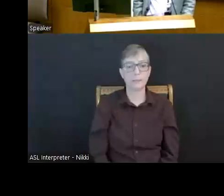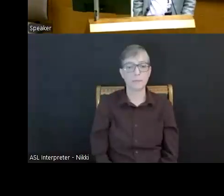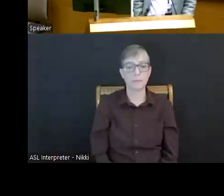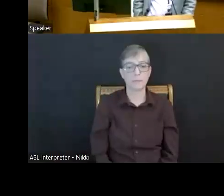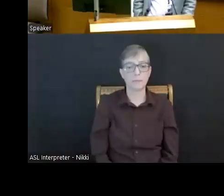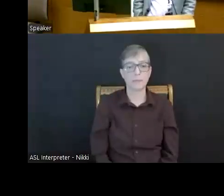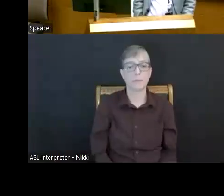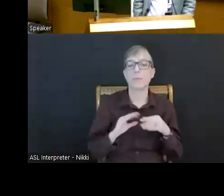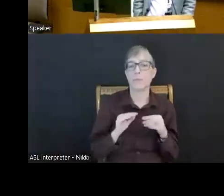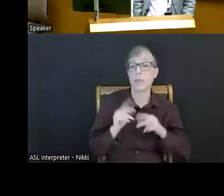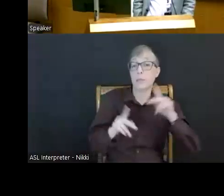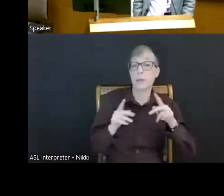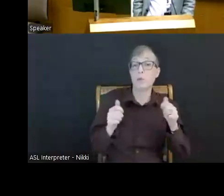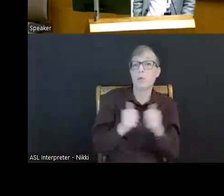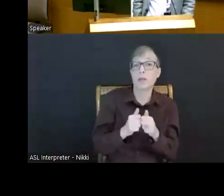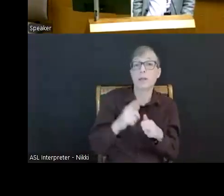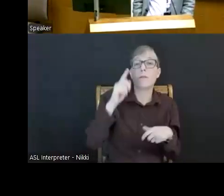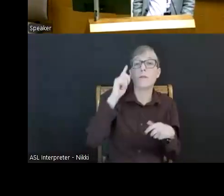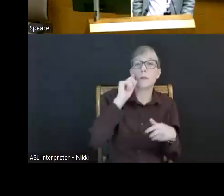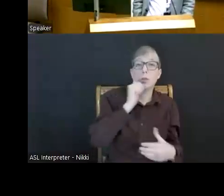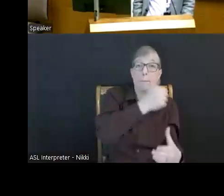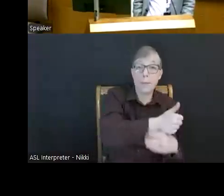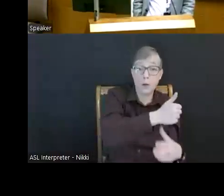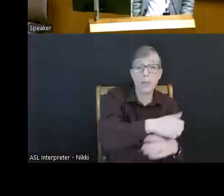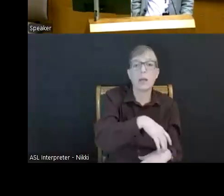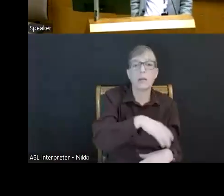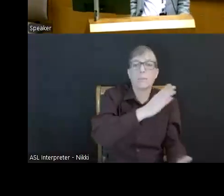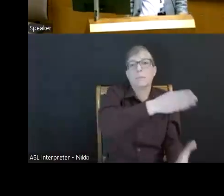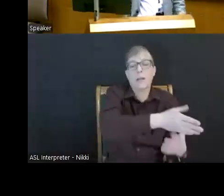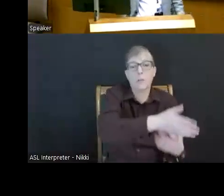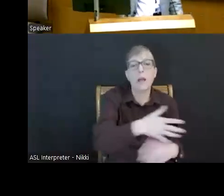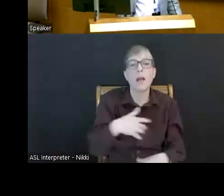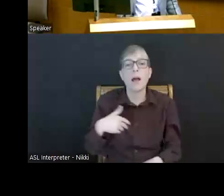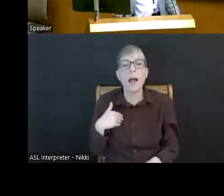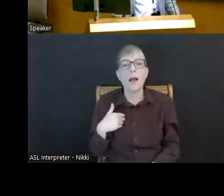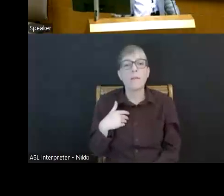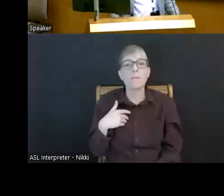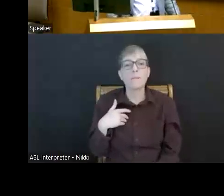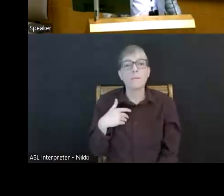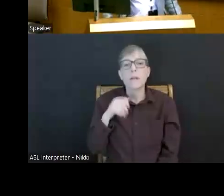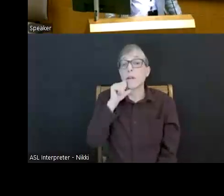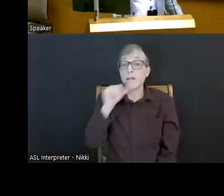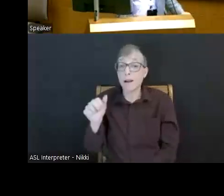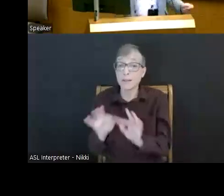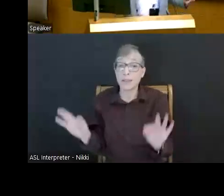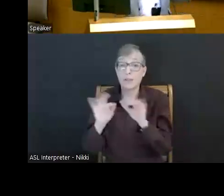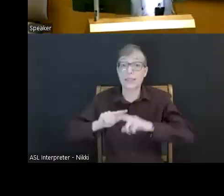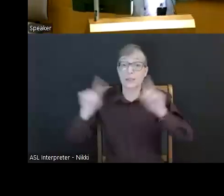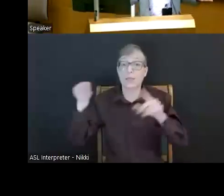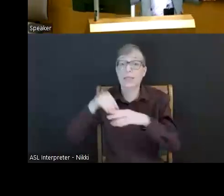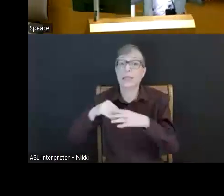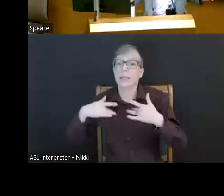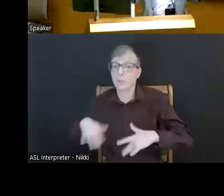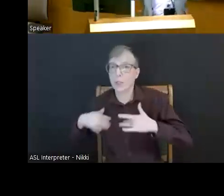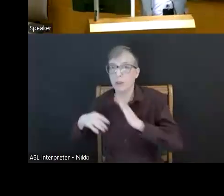a non-significant difference in depression symptoms, with no studies found examining anxiety symptoms. Right? So it's like we have to